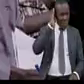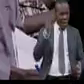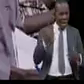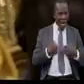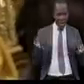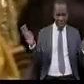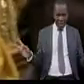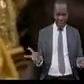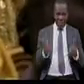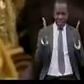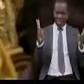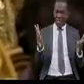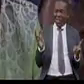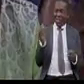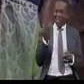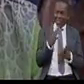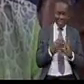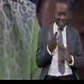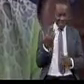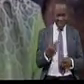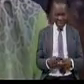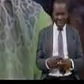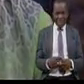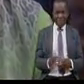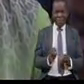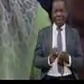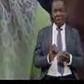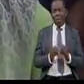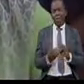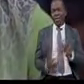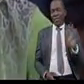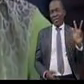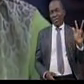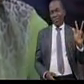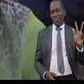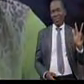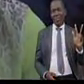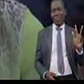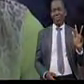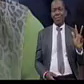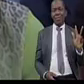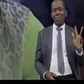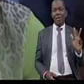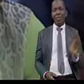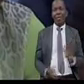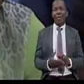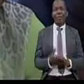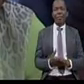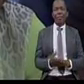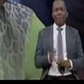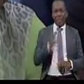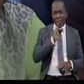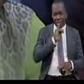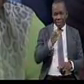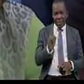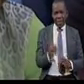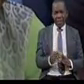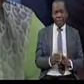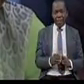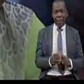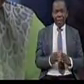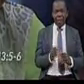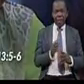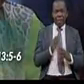name. Amen. We're coming to number three here. Number three is preventing the